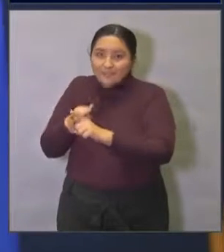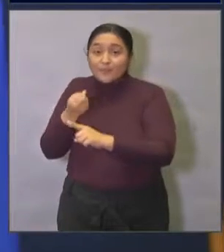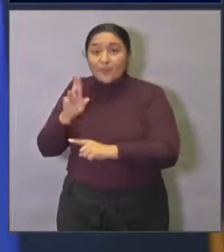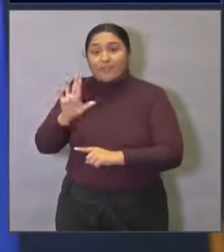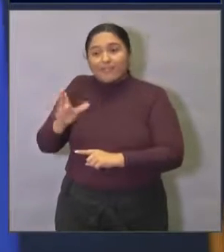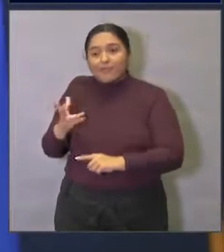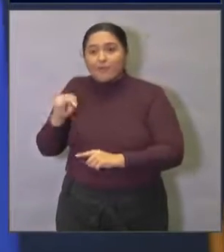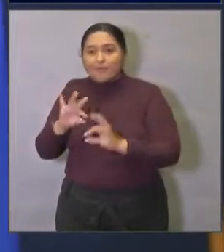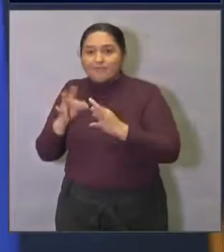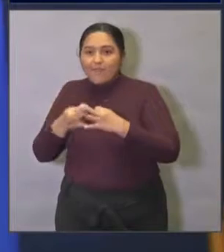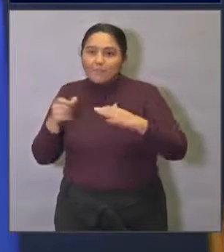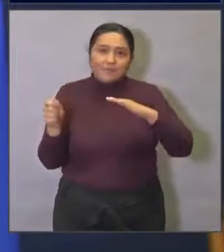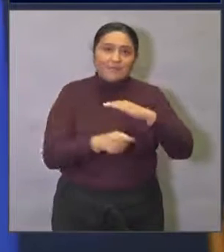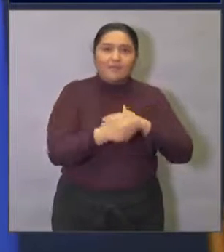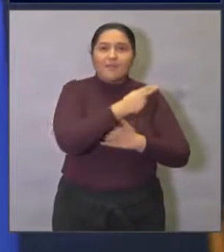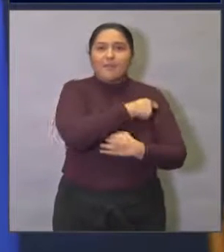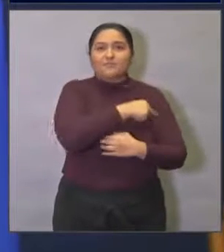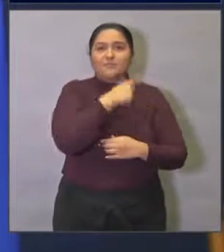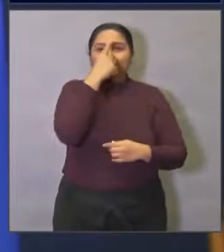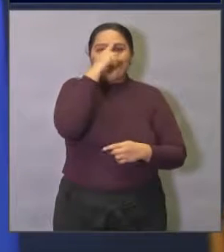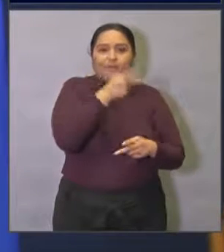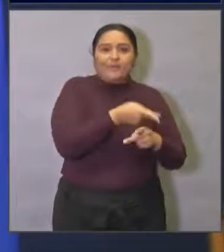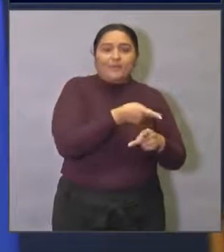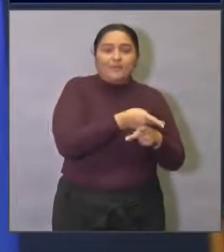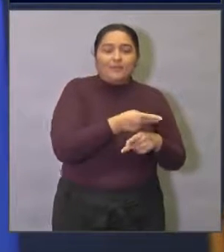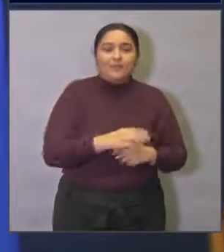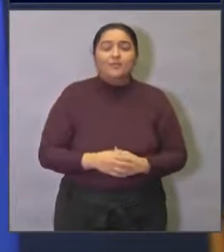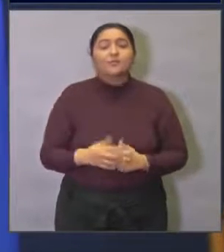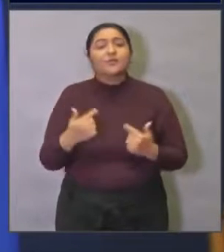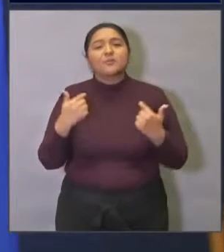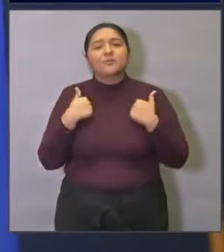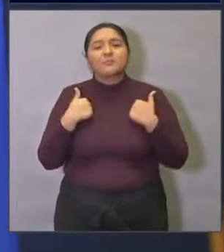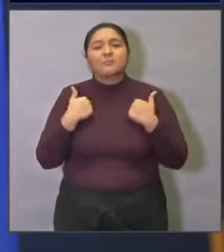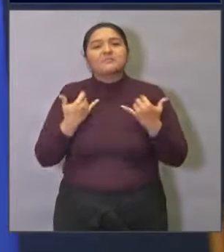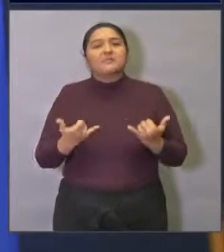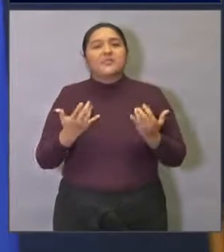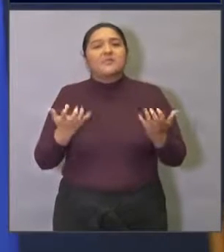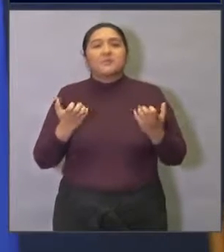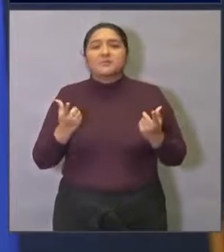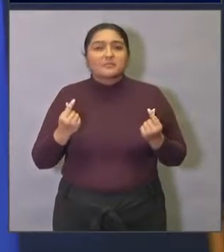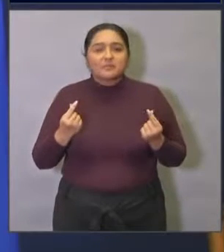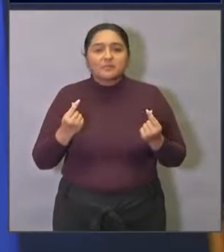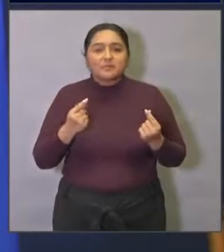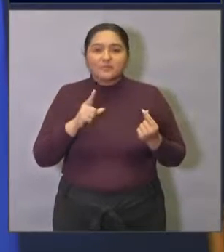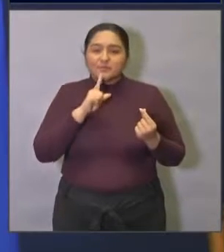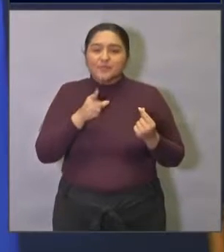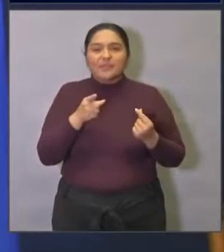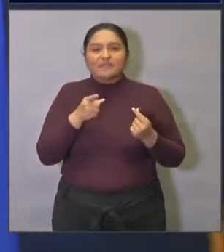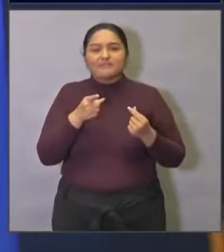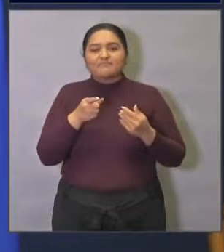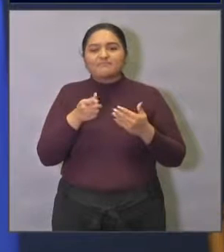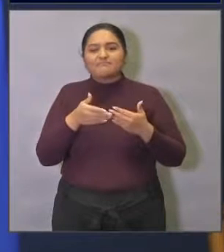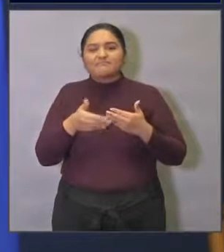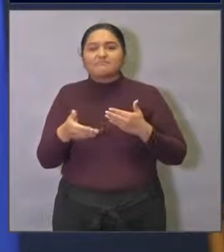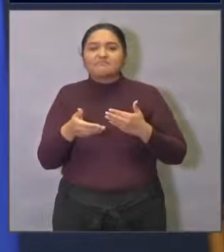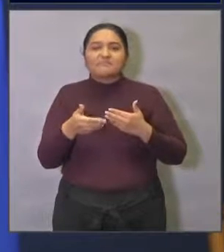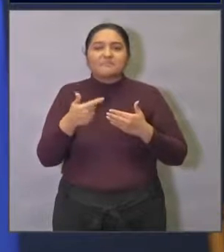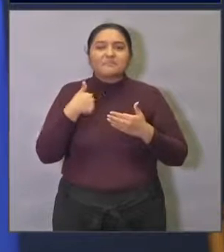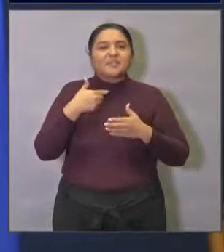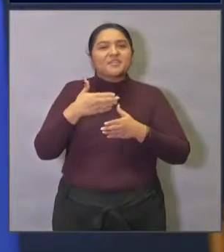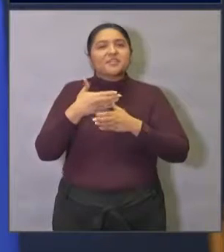to the hospital to receive care. And so what I wanted to do today is really just over the next few minutes share some of my